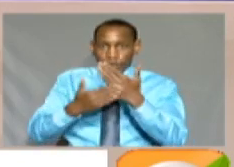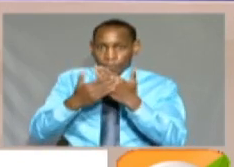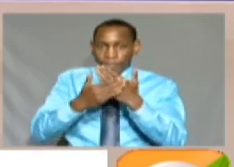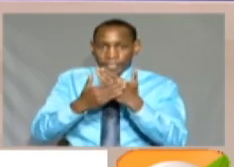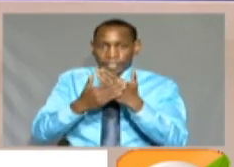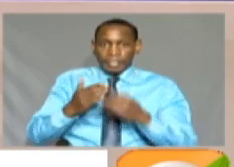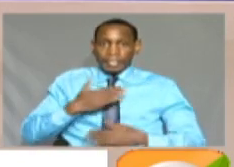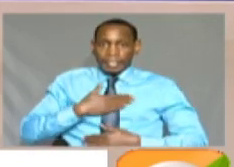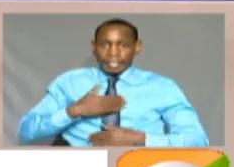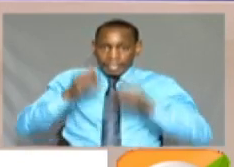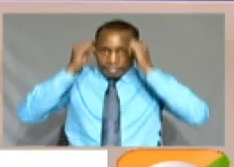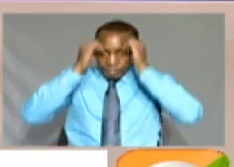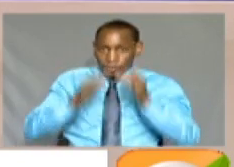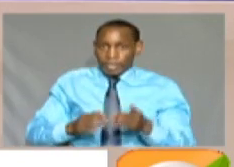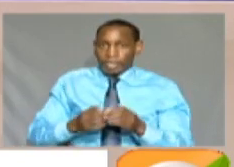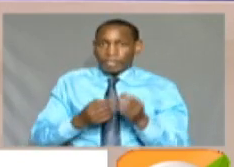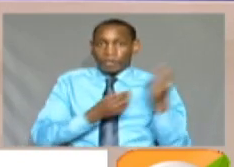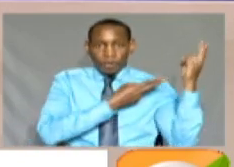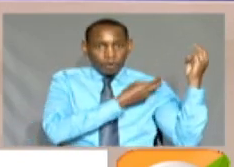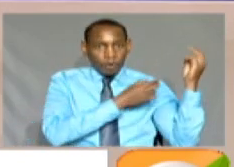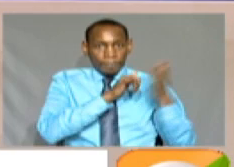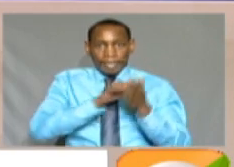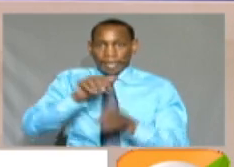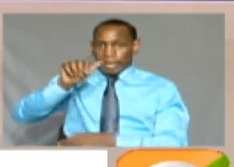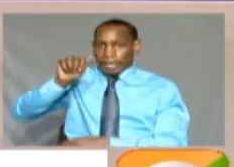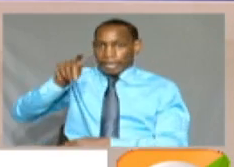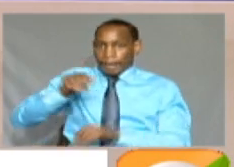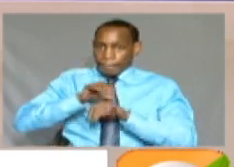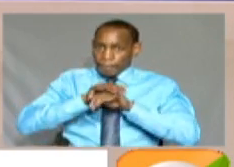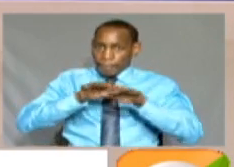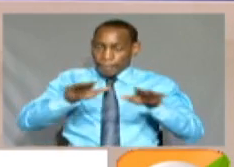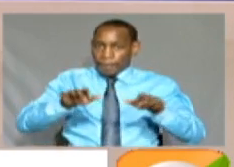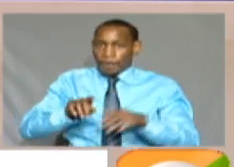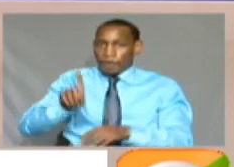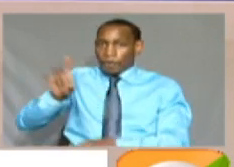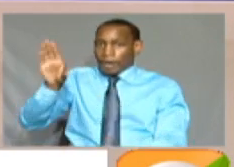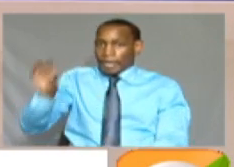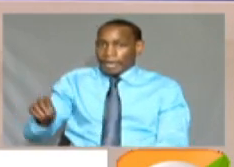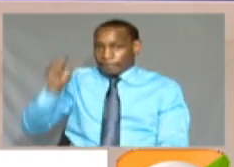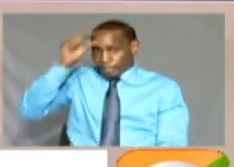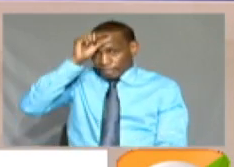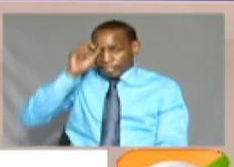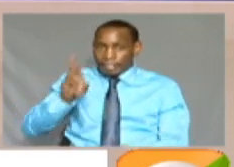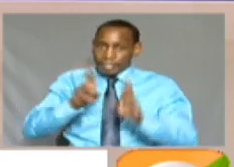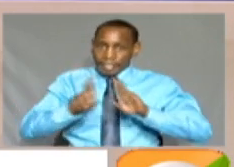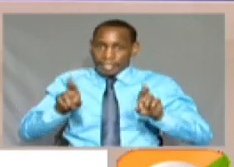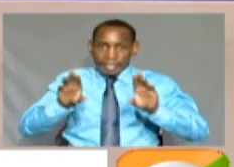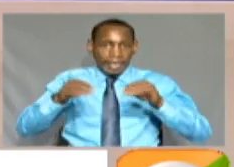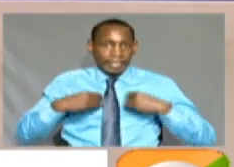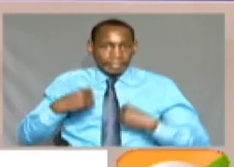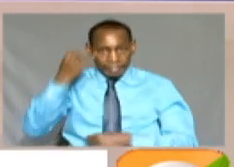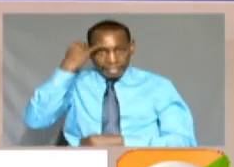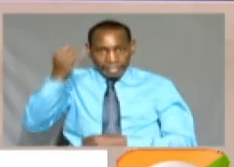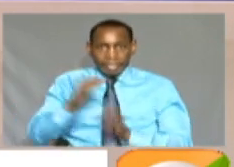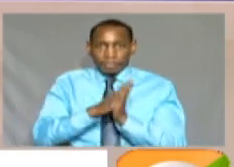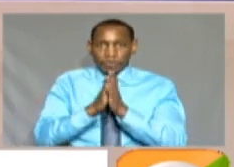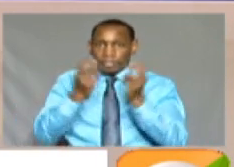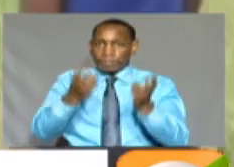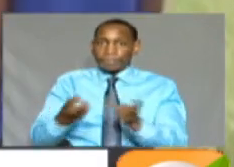science student is hoping the app reaches more, and one African government is already on board. Take a look.